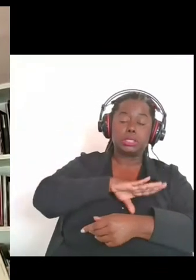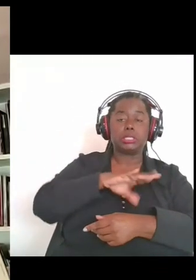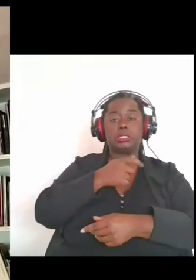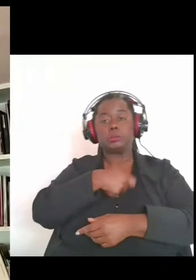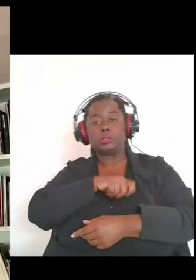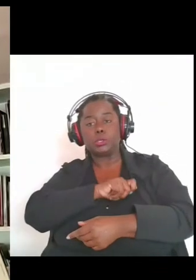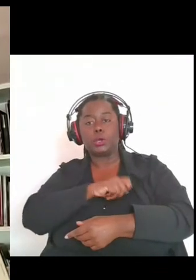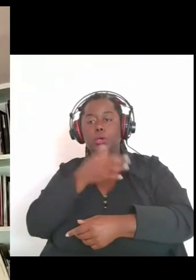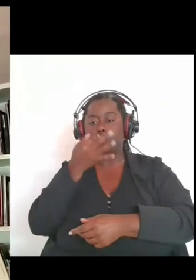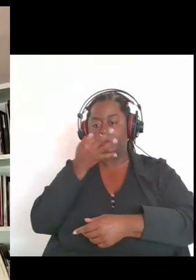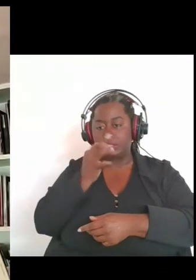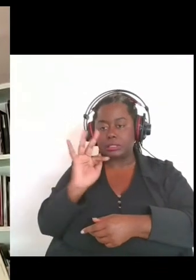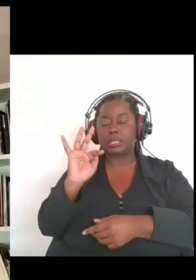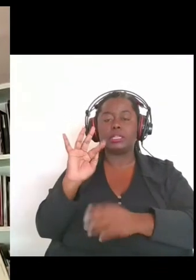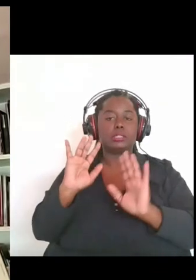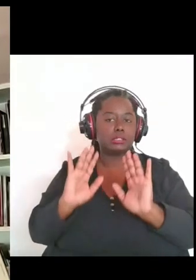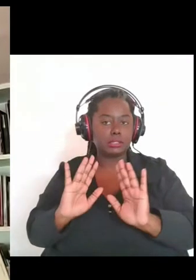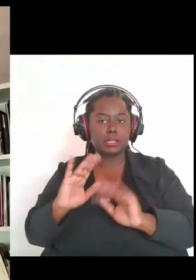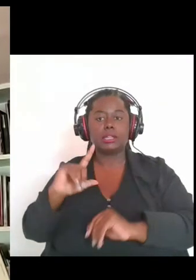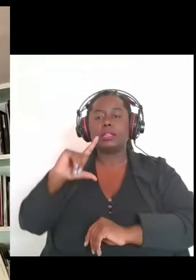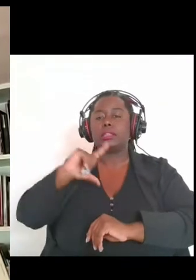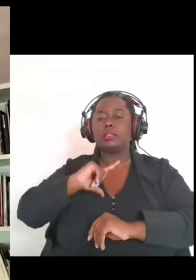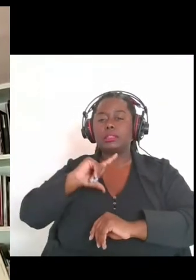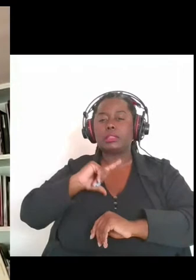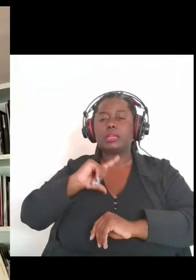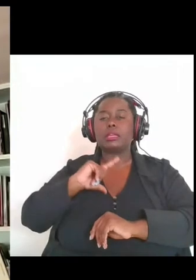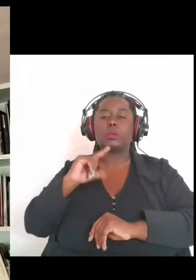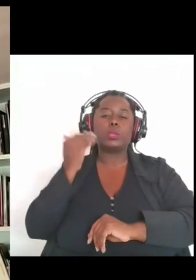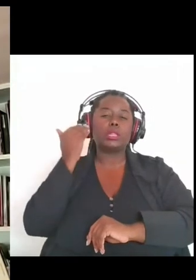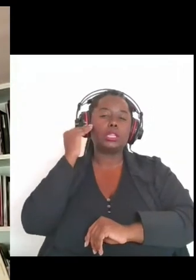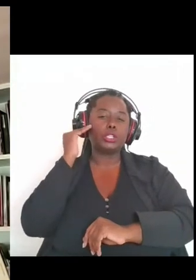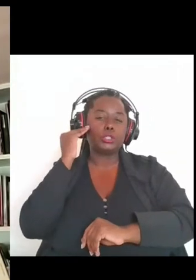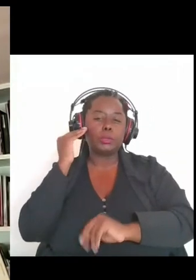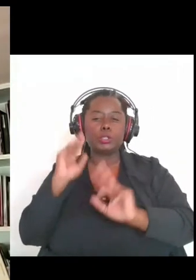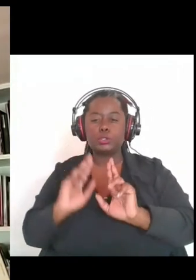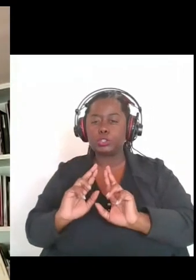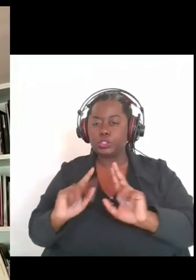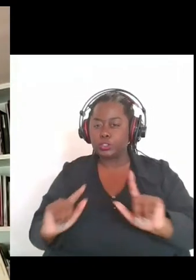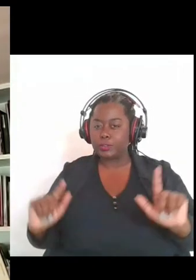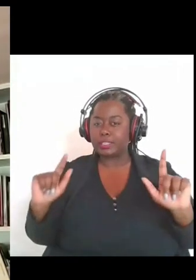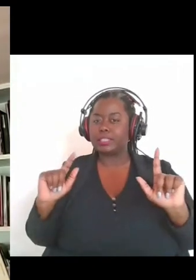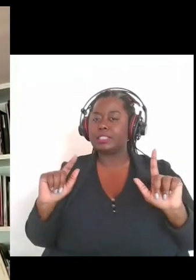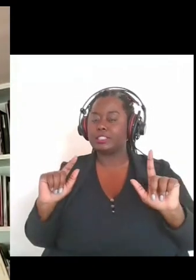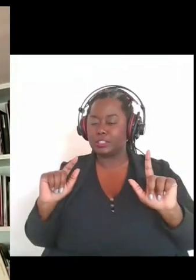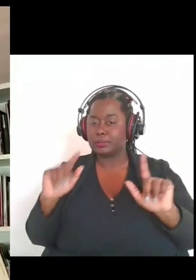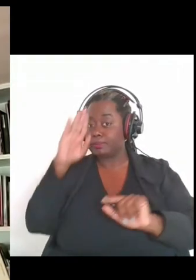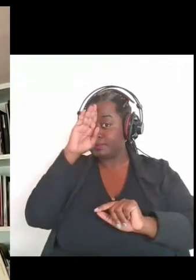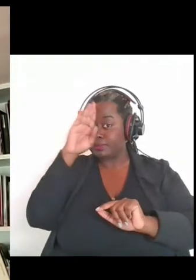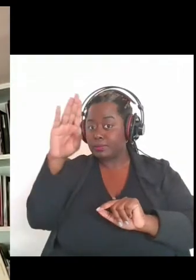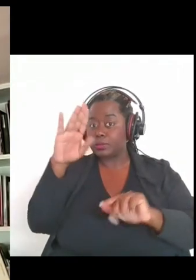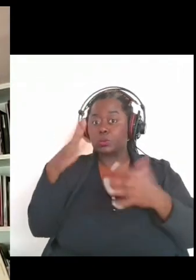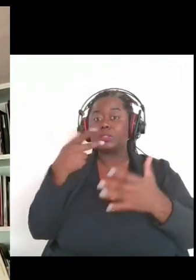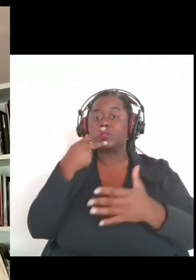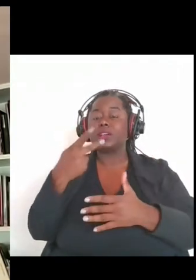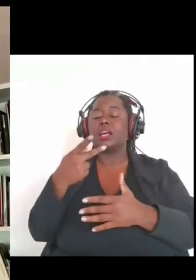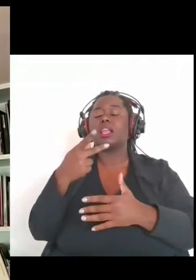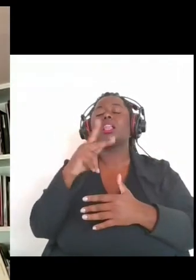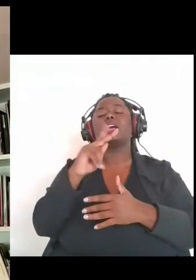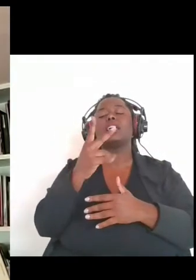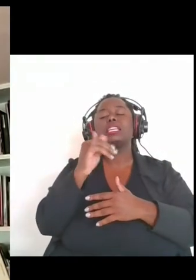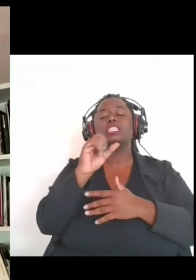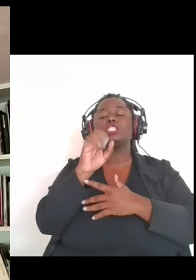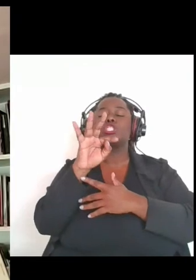and in Portuguese in French and in Spanish when we use the word